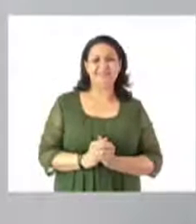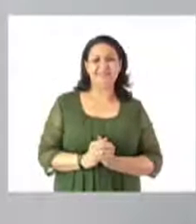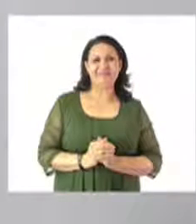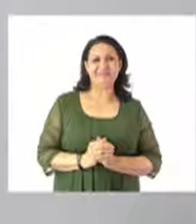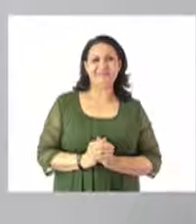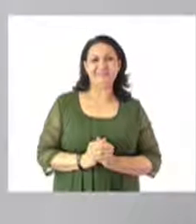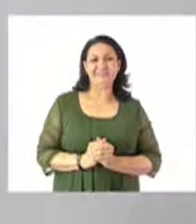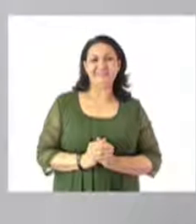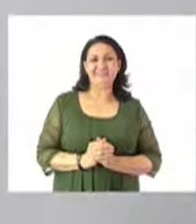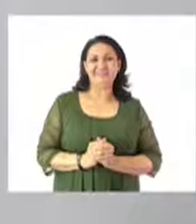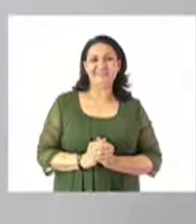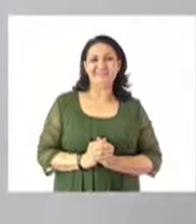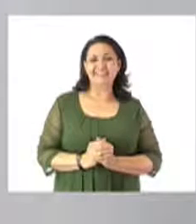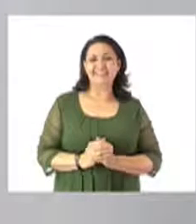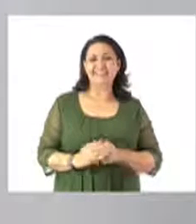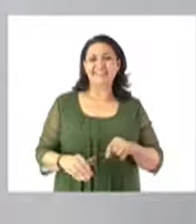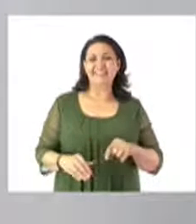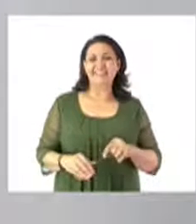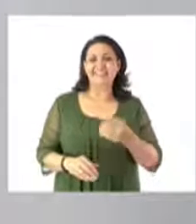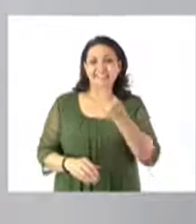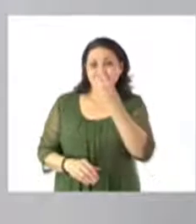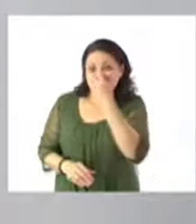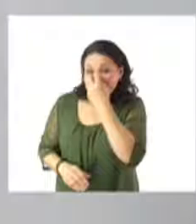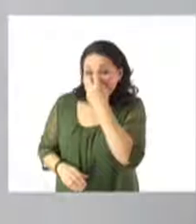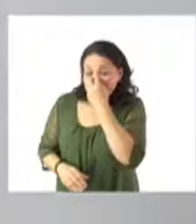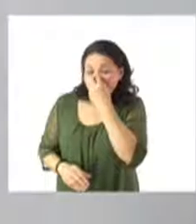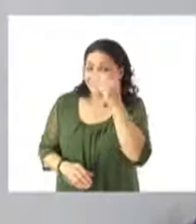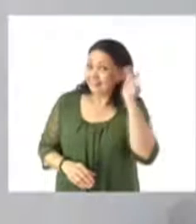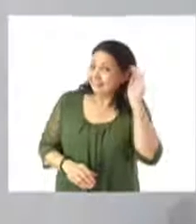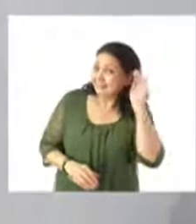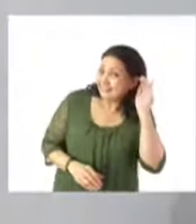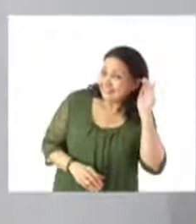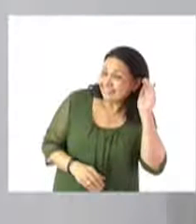did. Now we're going to have a word from Sashi.